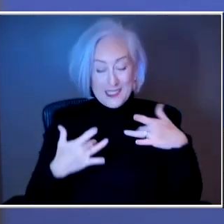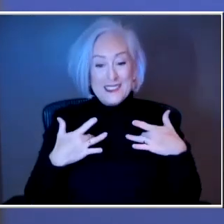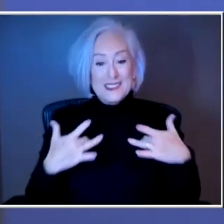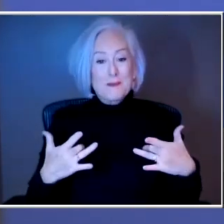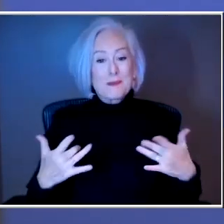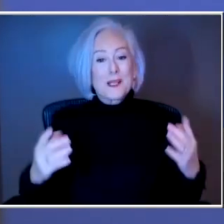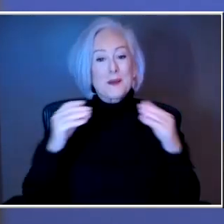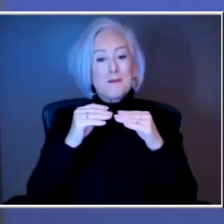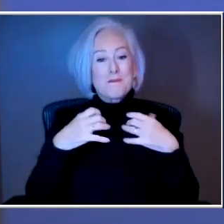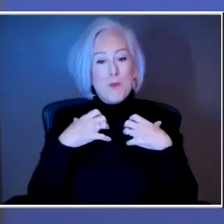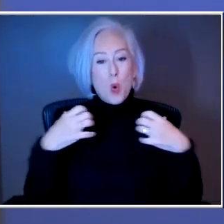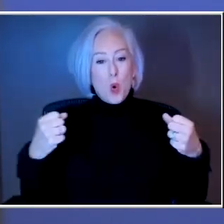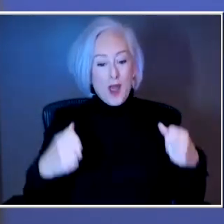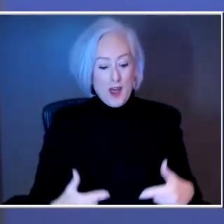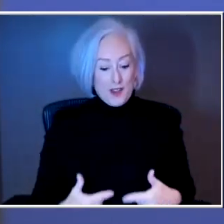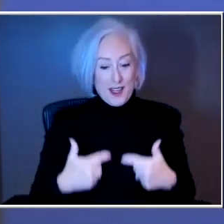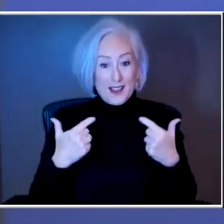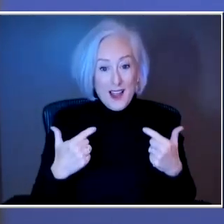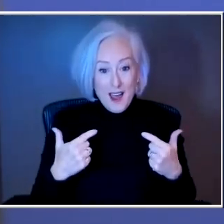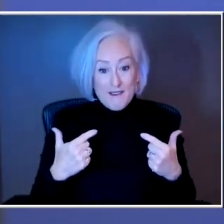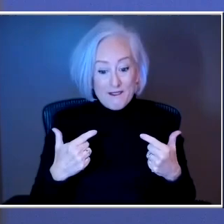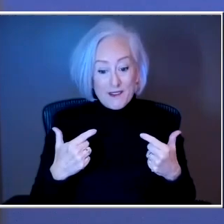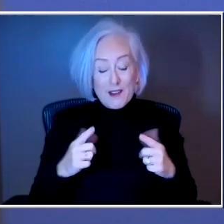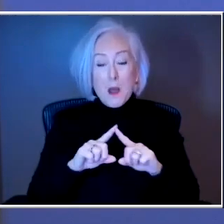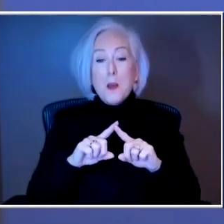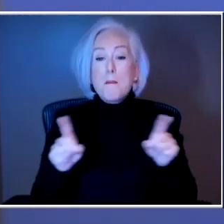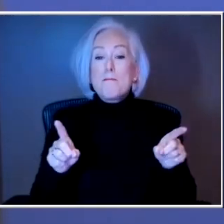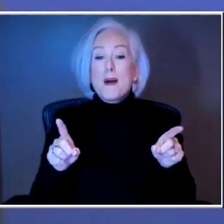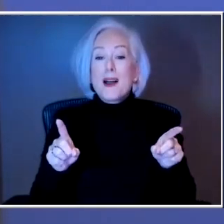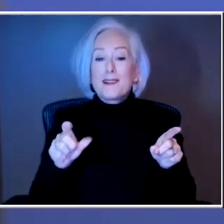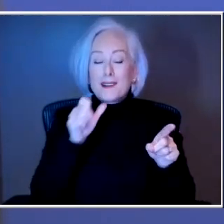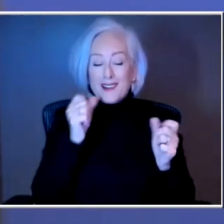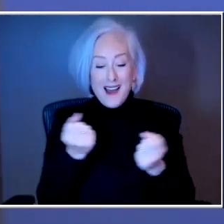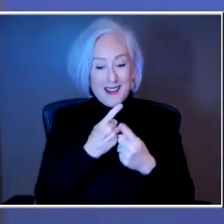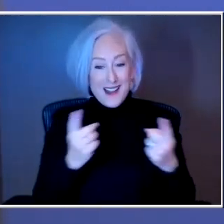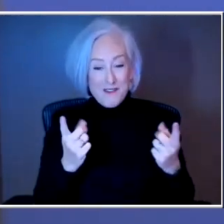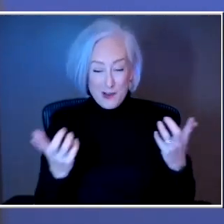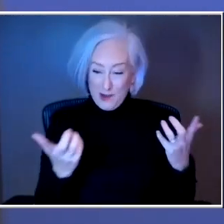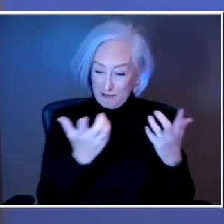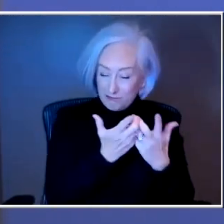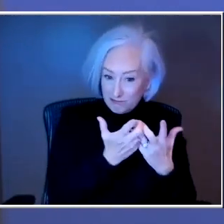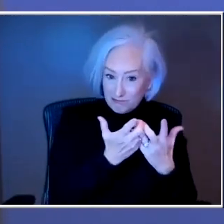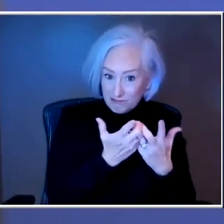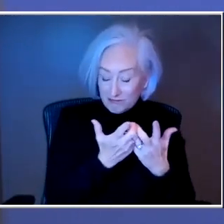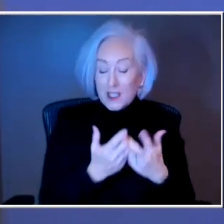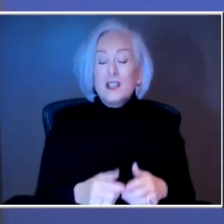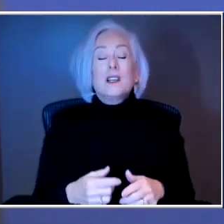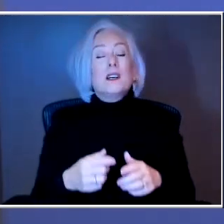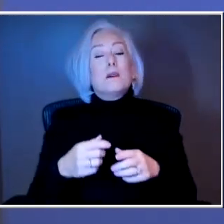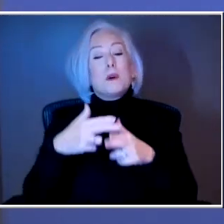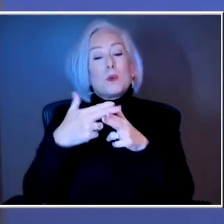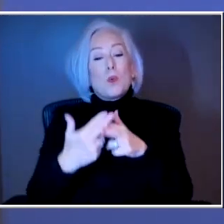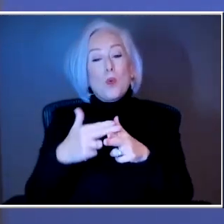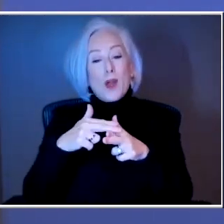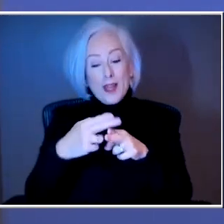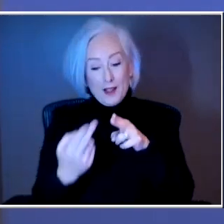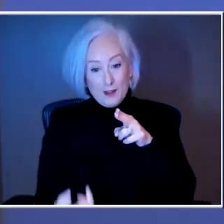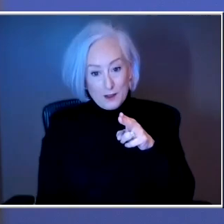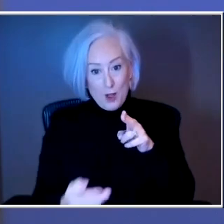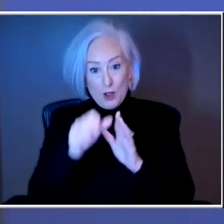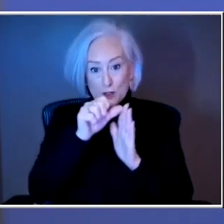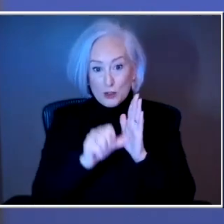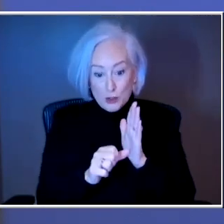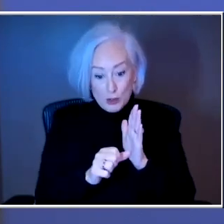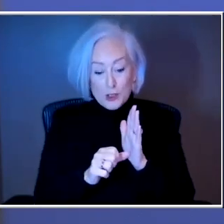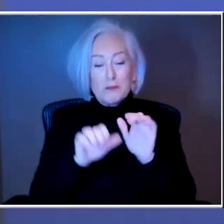for everyone, weight loss surgery can offer life-changing results for people living with obesity. But losing weight is